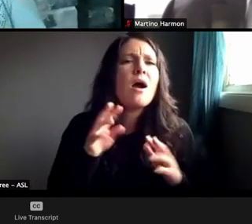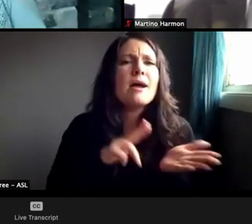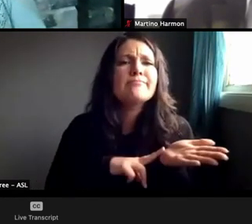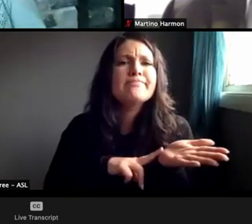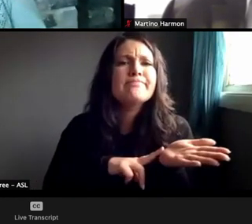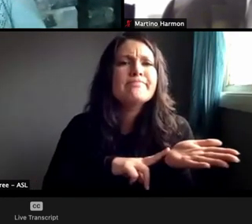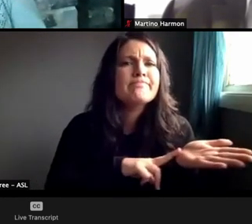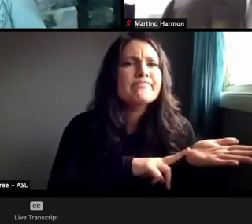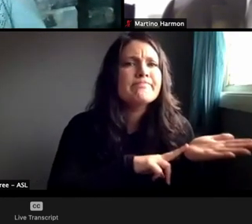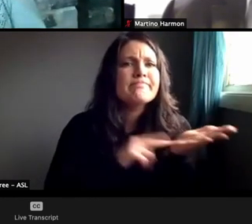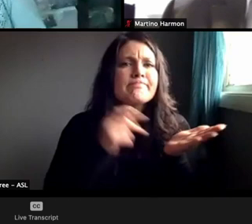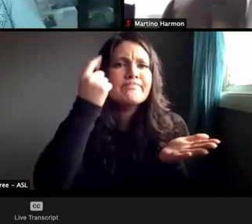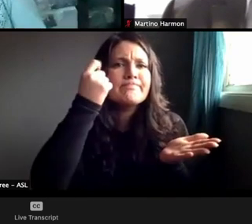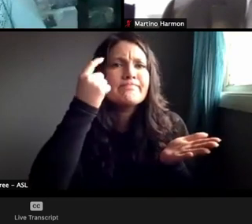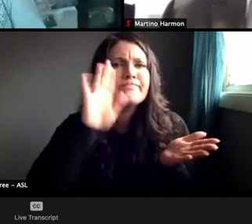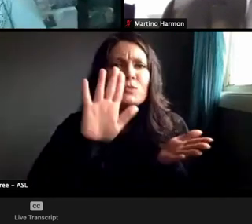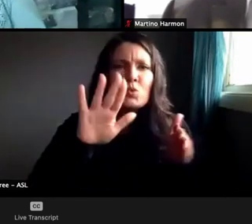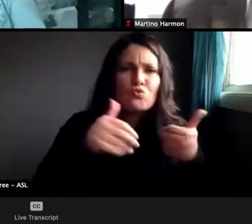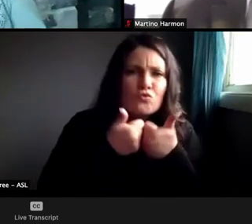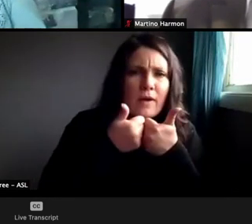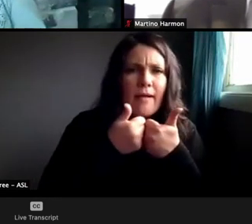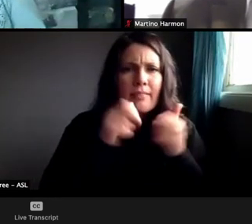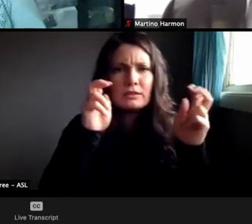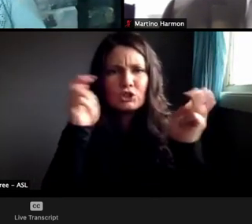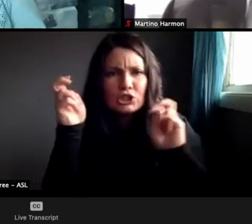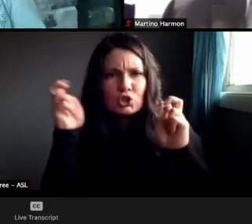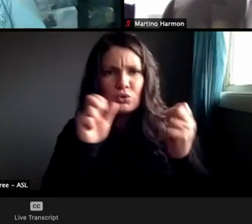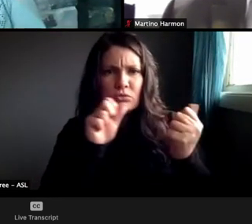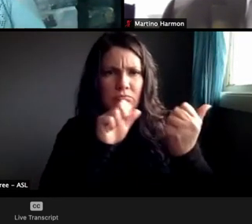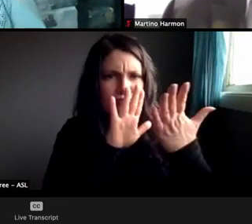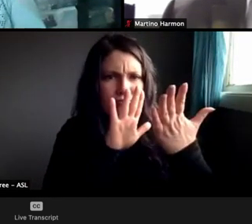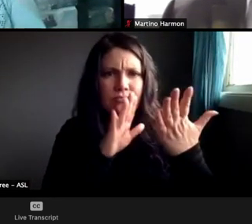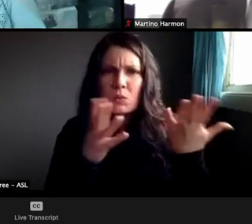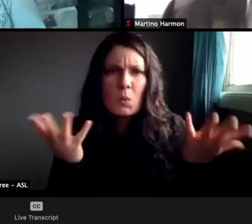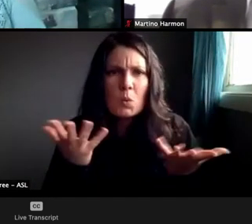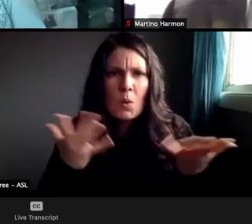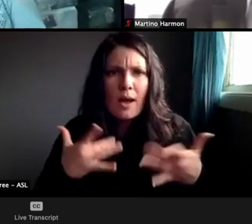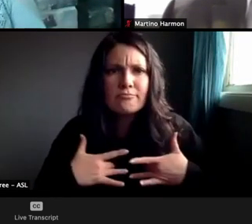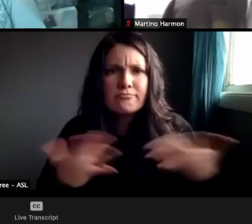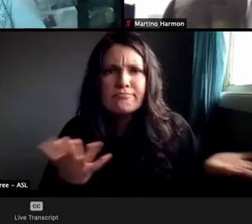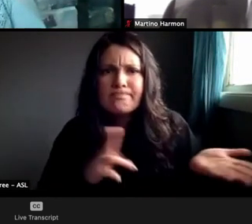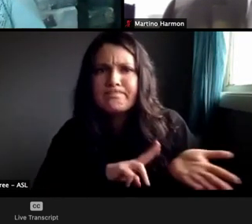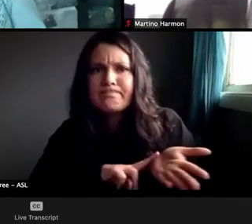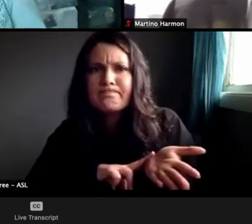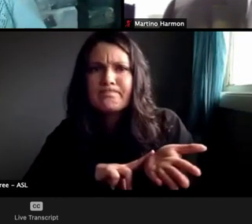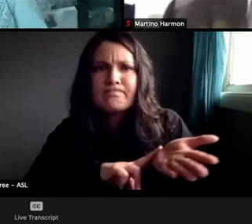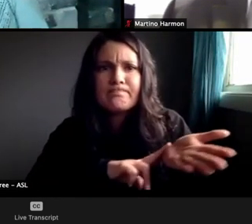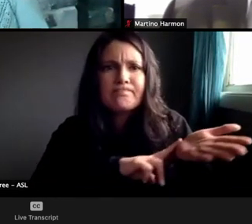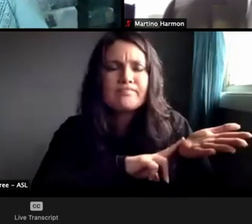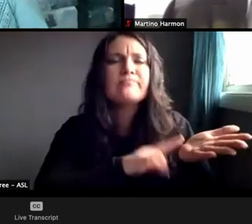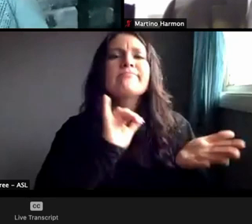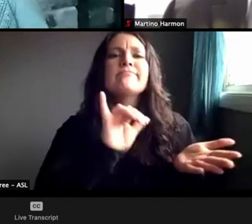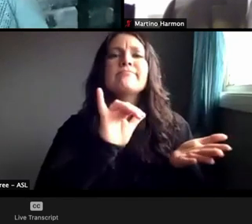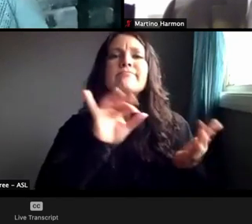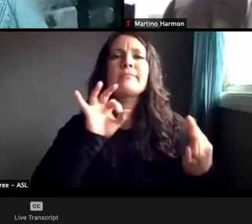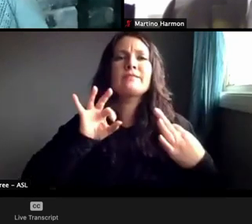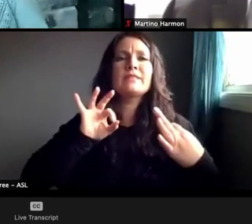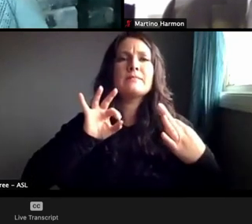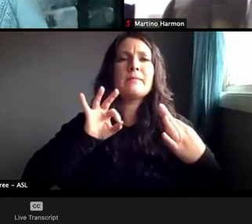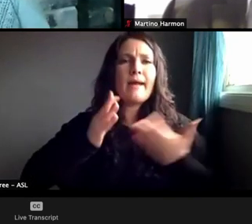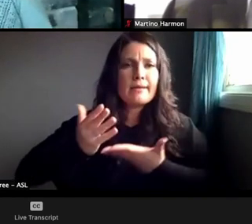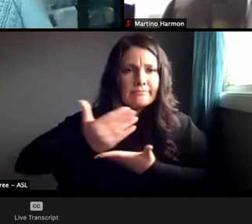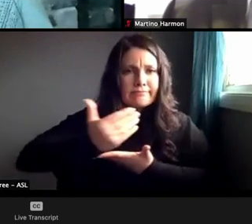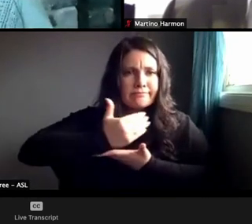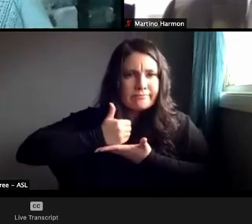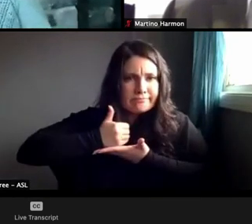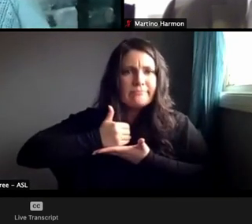and issues that you all are being faced with, so we can get your input to help us better guide where we might direct our